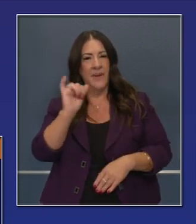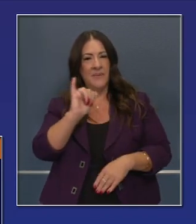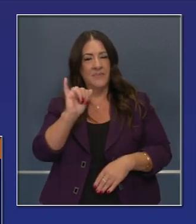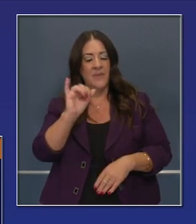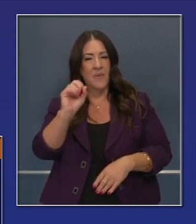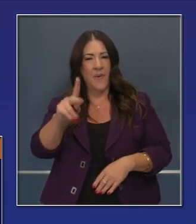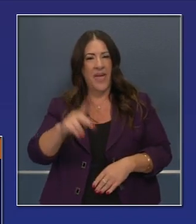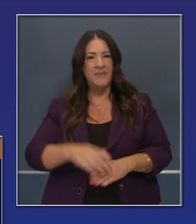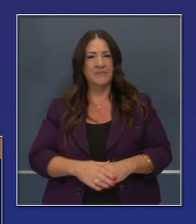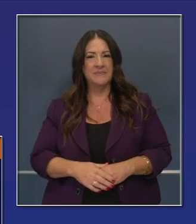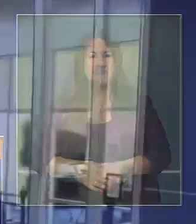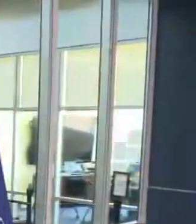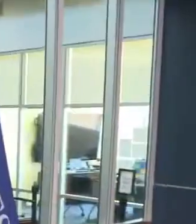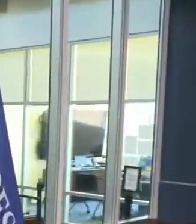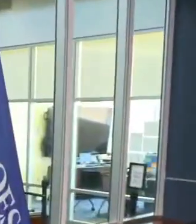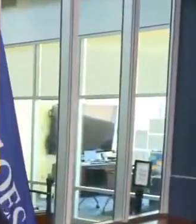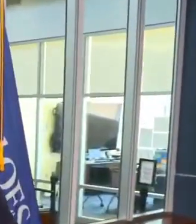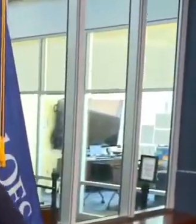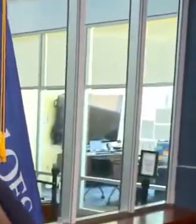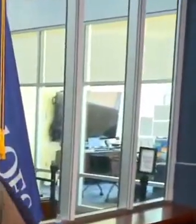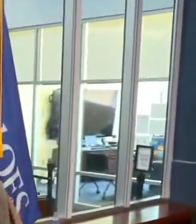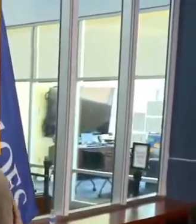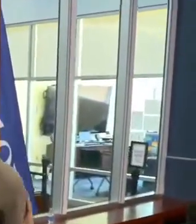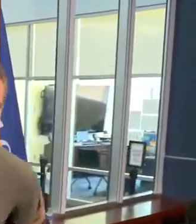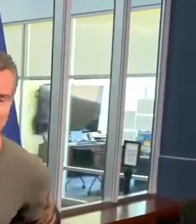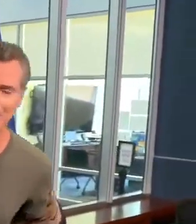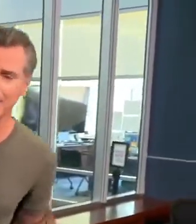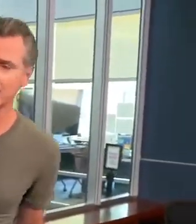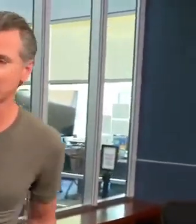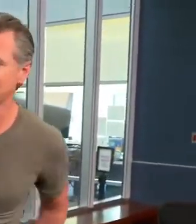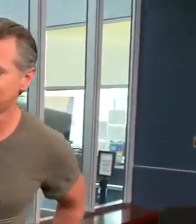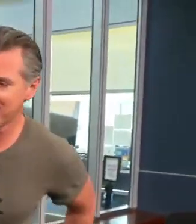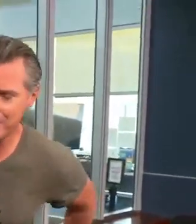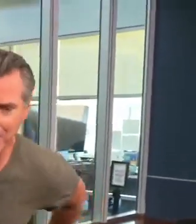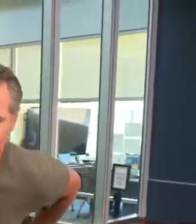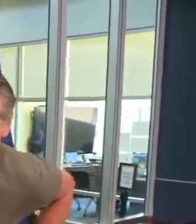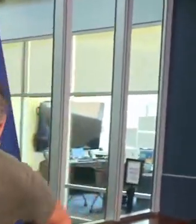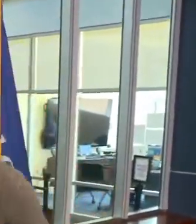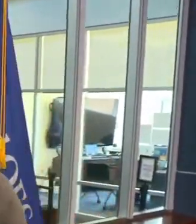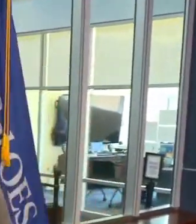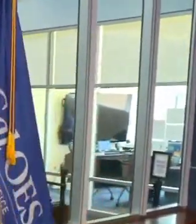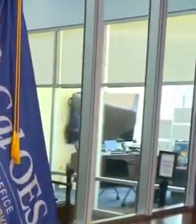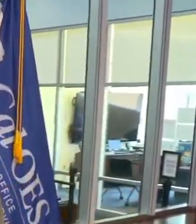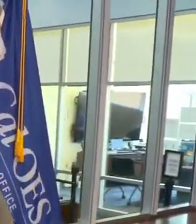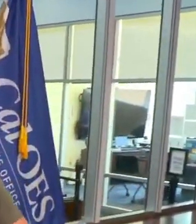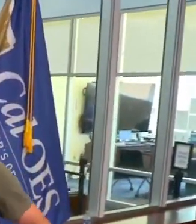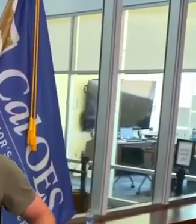so I've got my nurse here, my doctor, and I've got